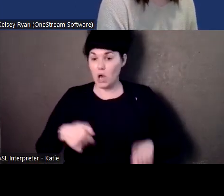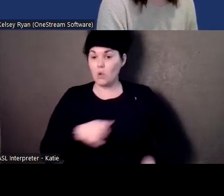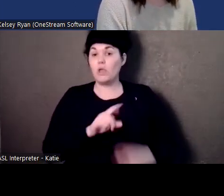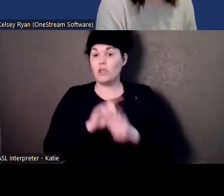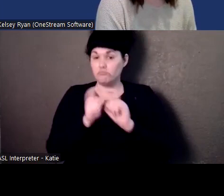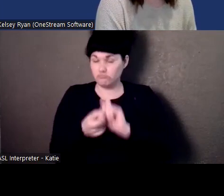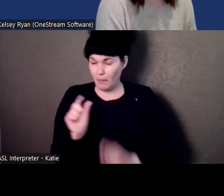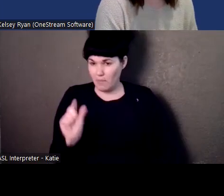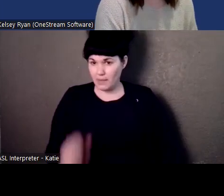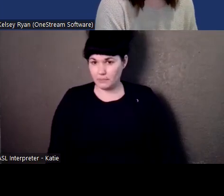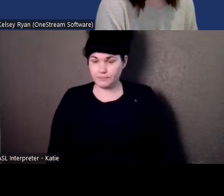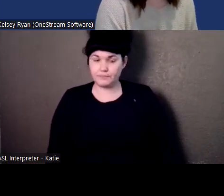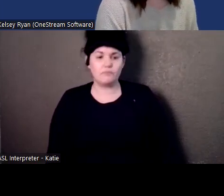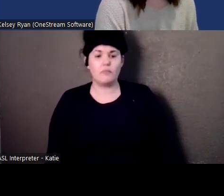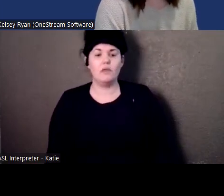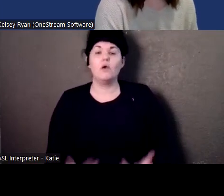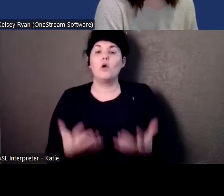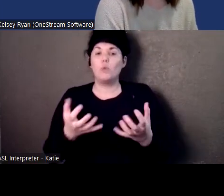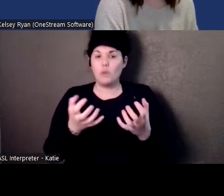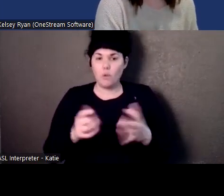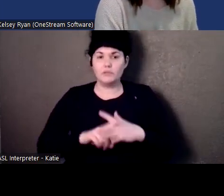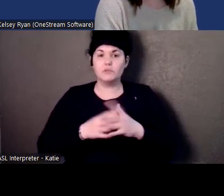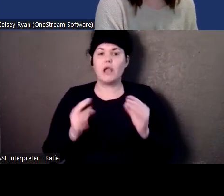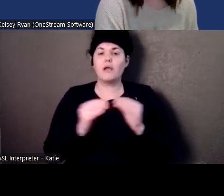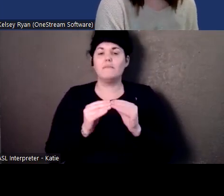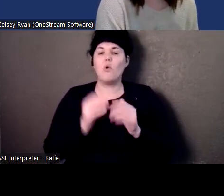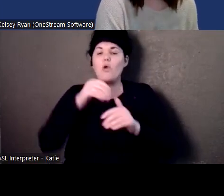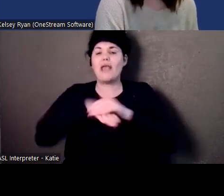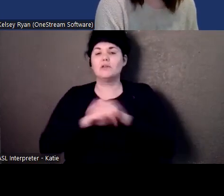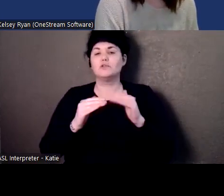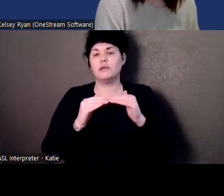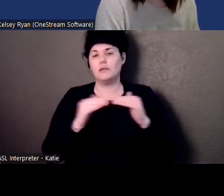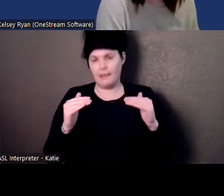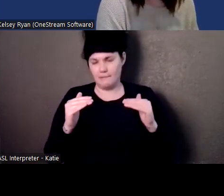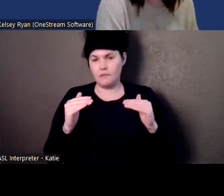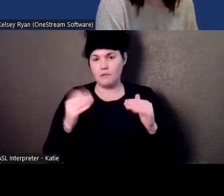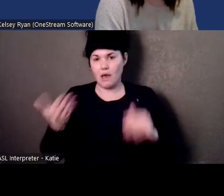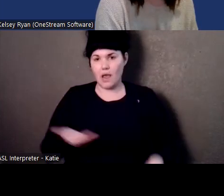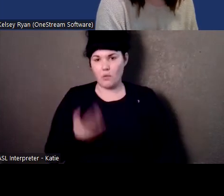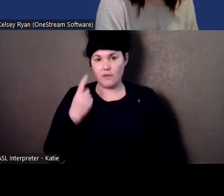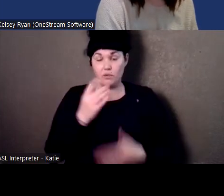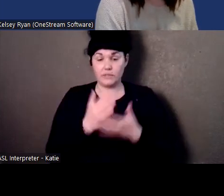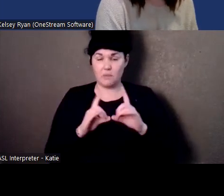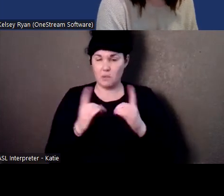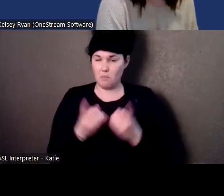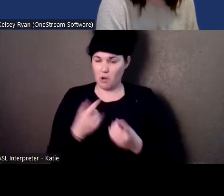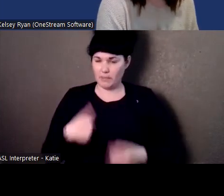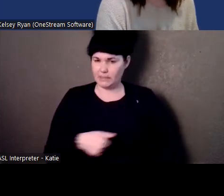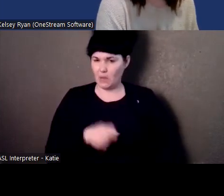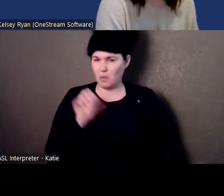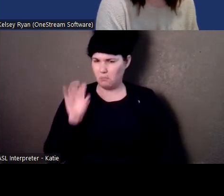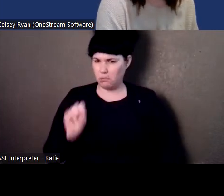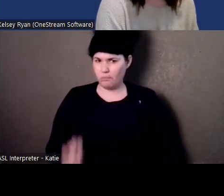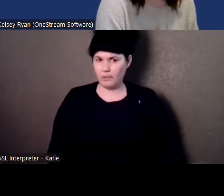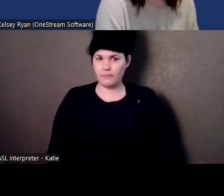we've looked to begin more entry level hiring for some of the departments that have been mentioned. So a great way to get into the organization that I always like